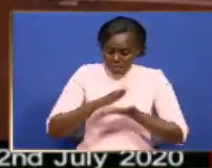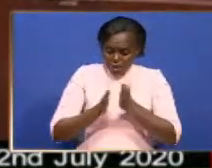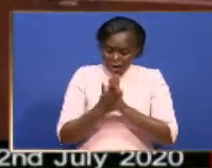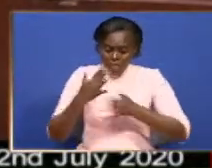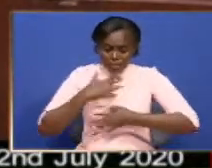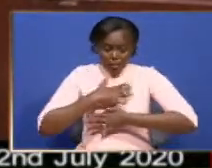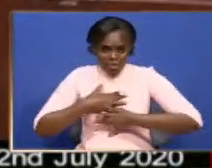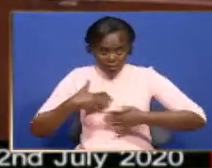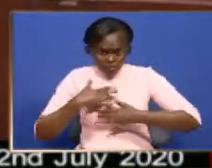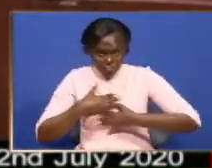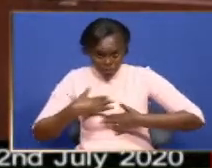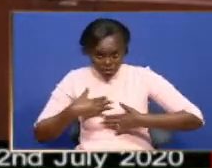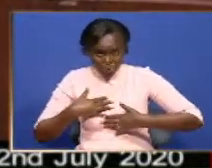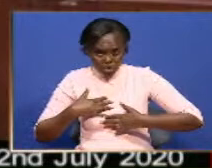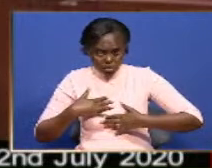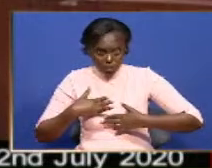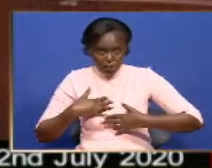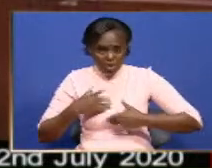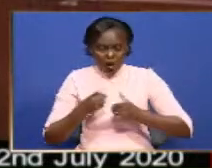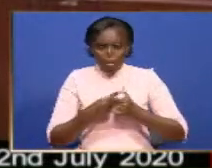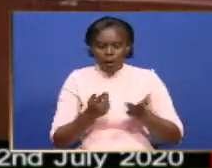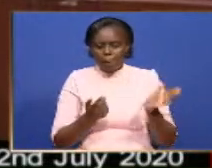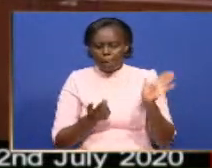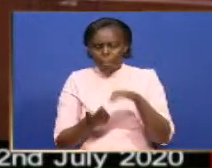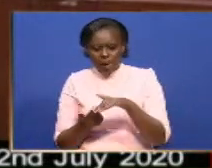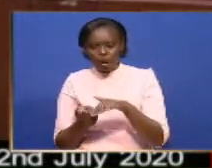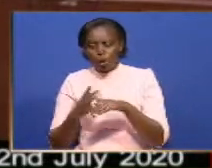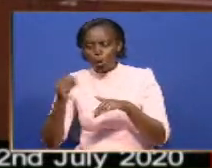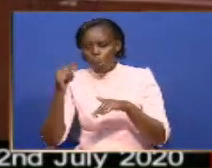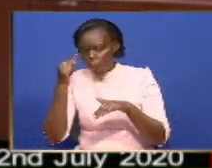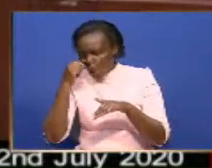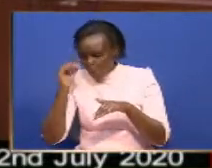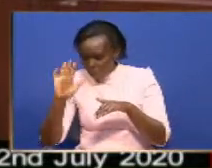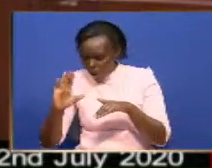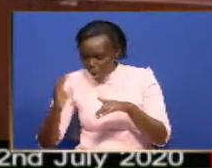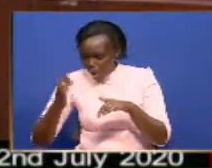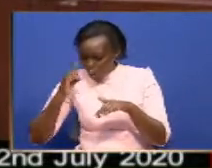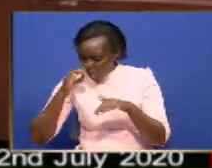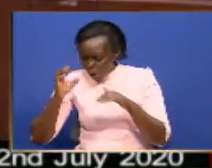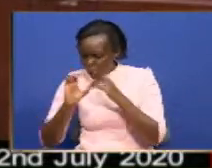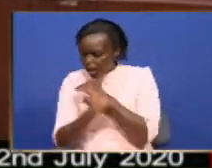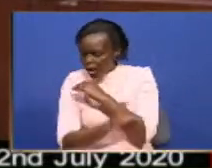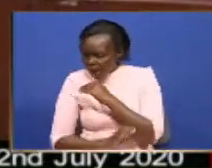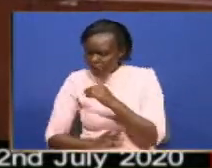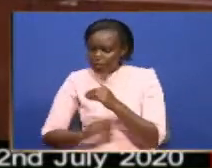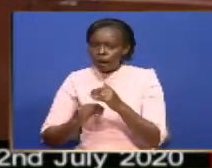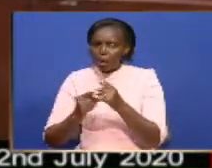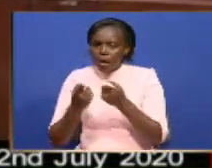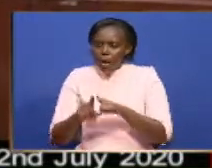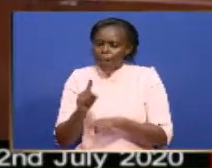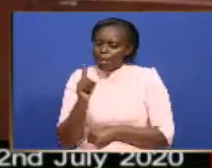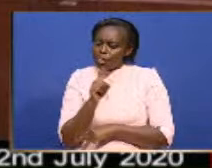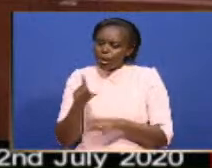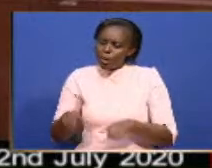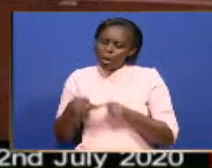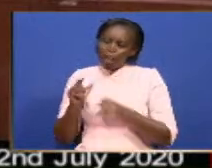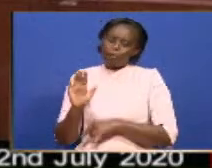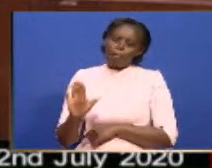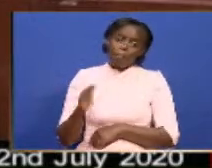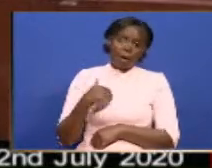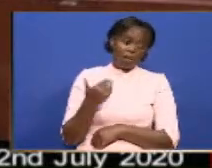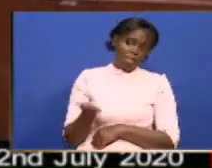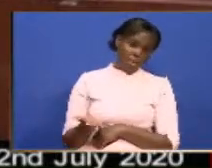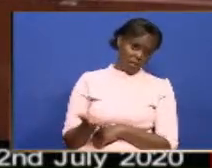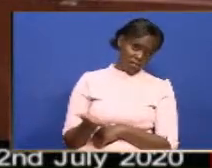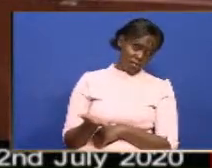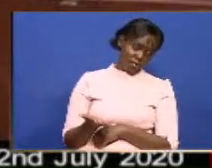are repatriated back to your homeland, there is a threat to your life in very many ways. And that